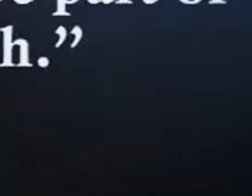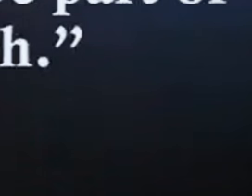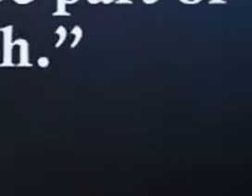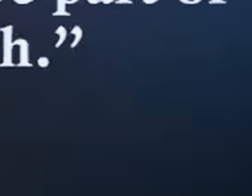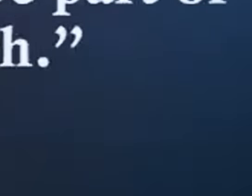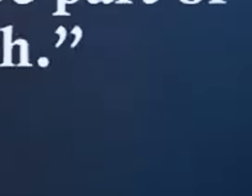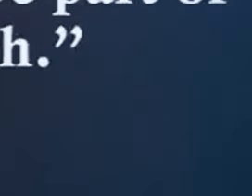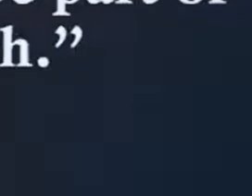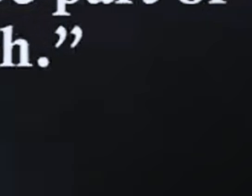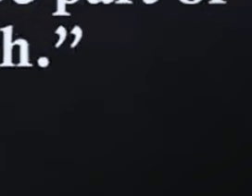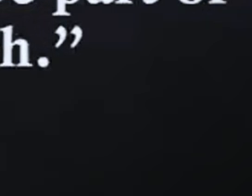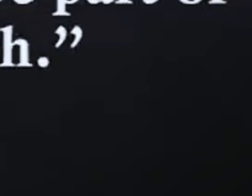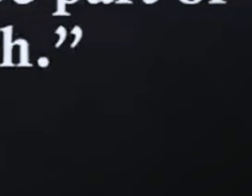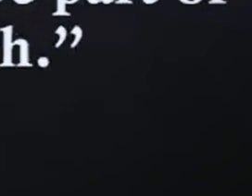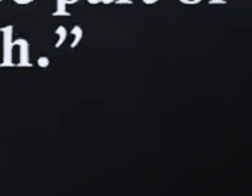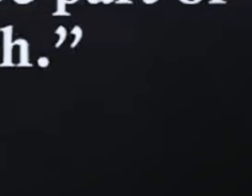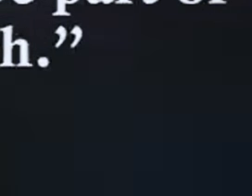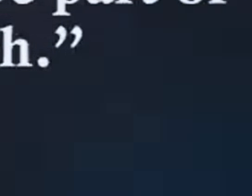of it.